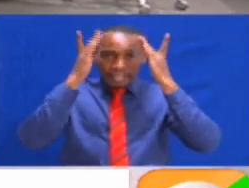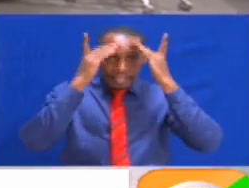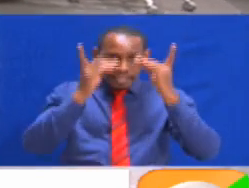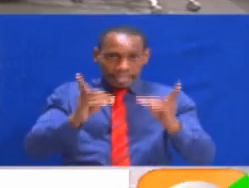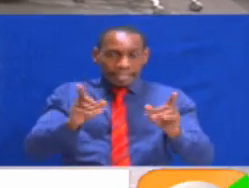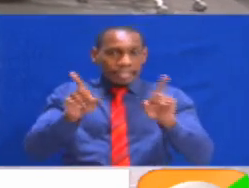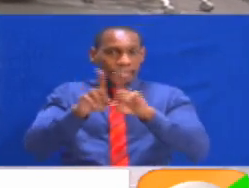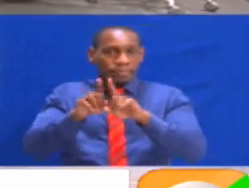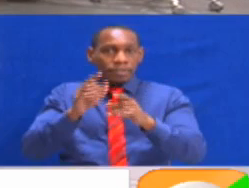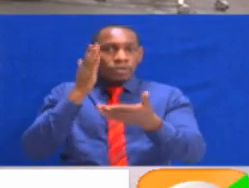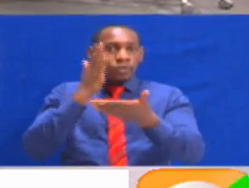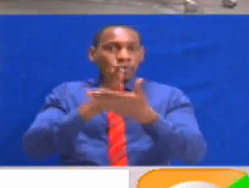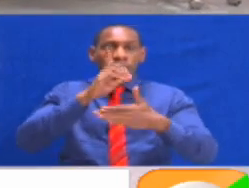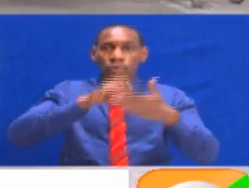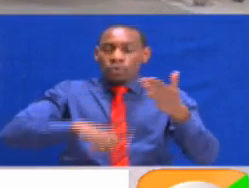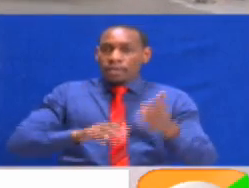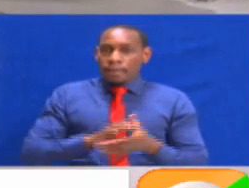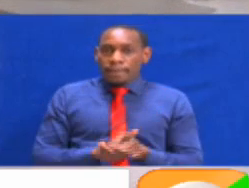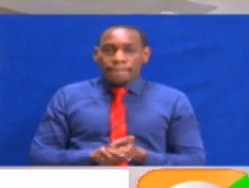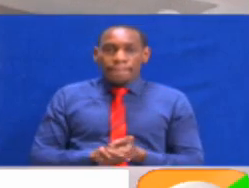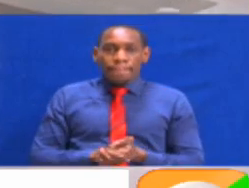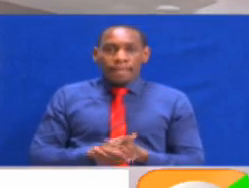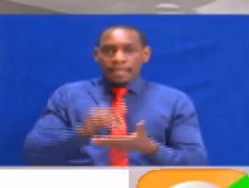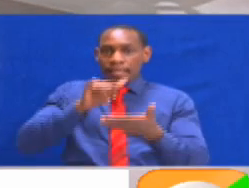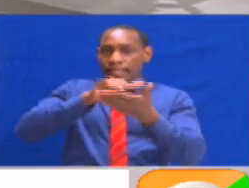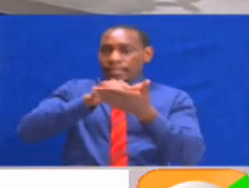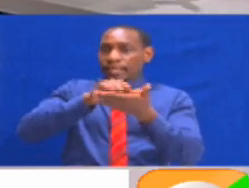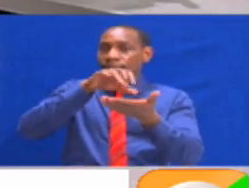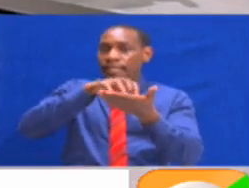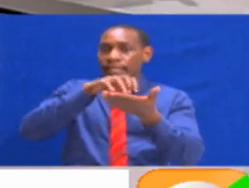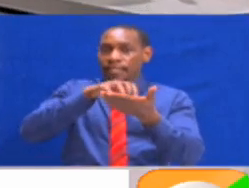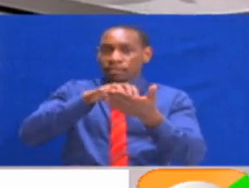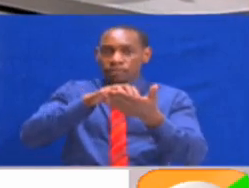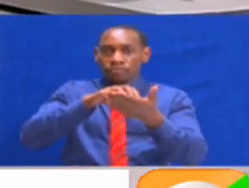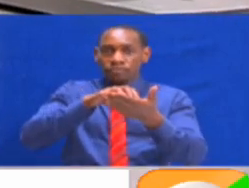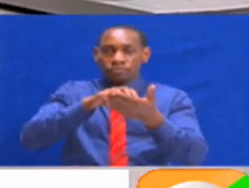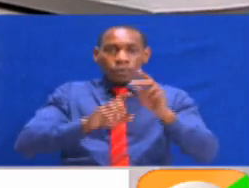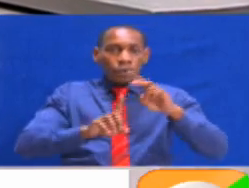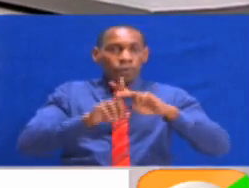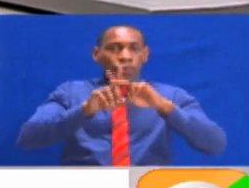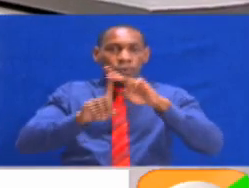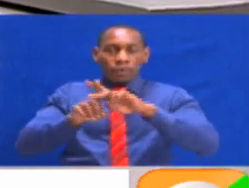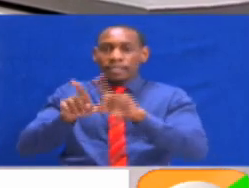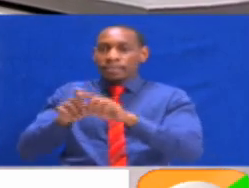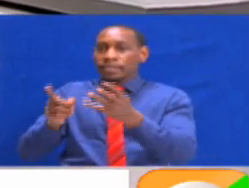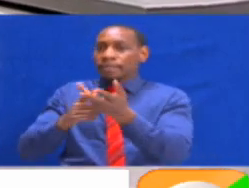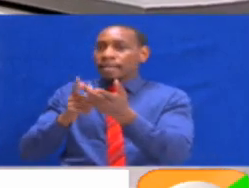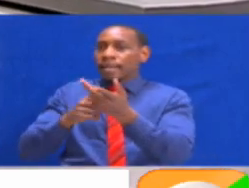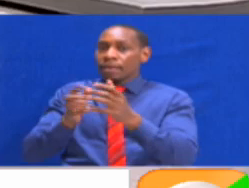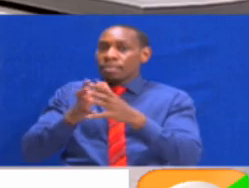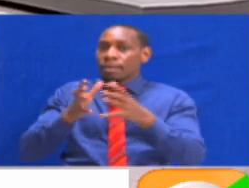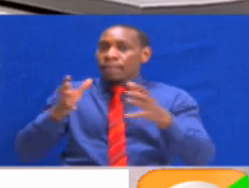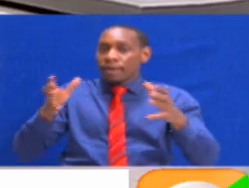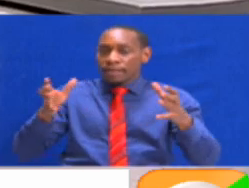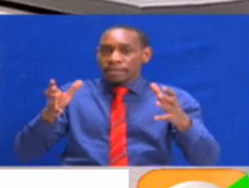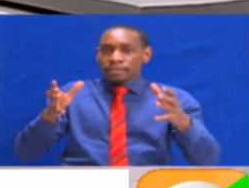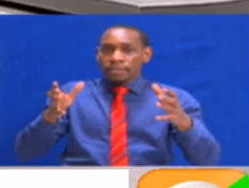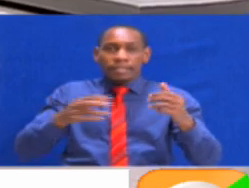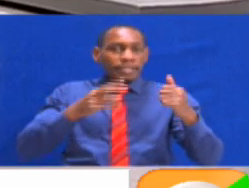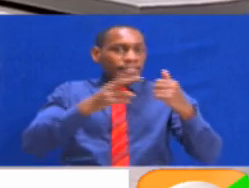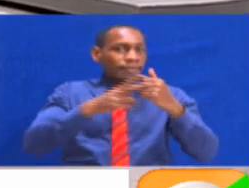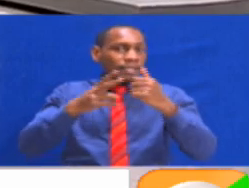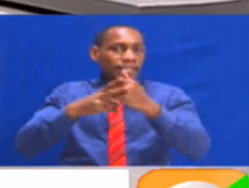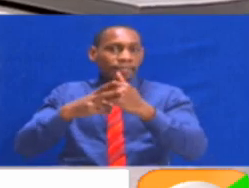because the truth of the matter is that the cases are rising, the numbers are huge in these places. 77